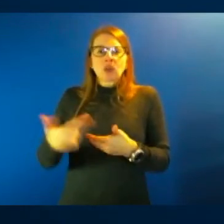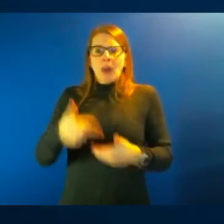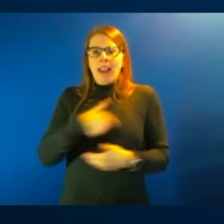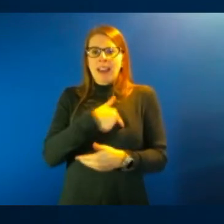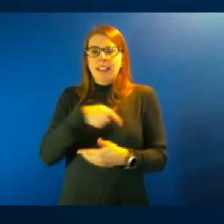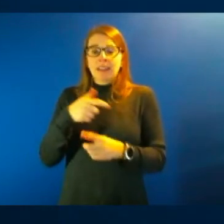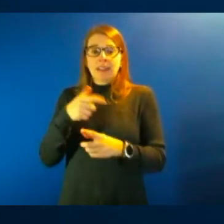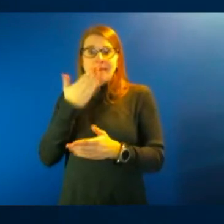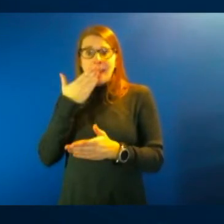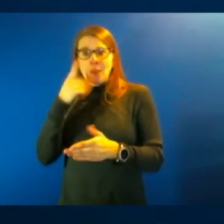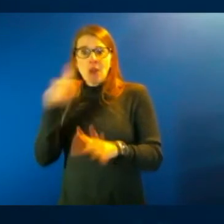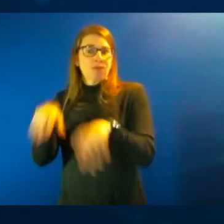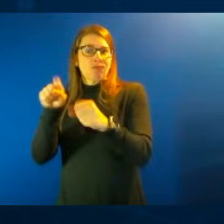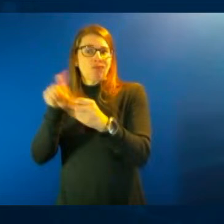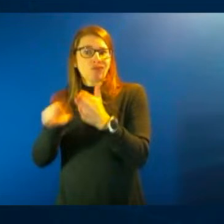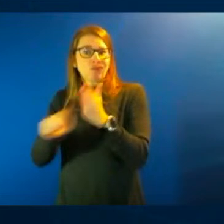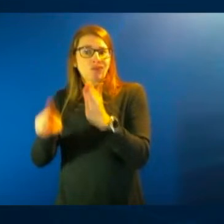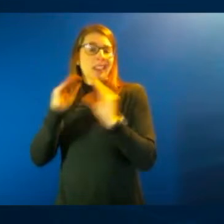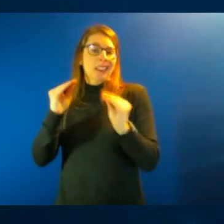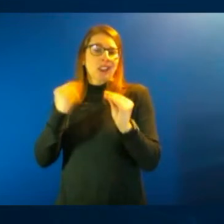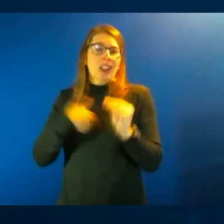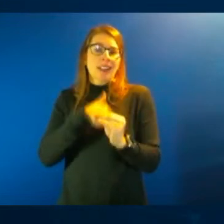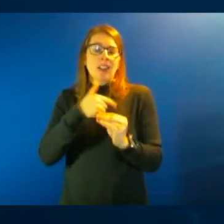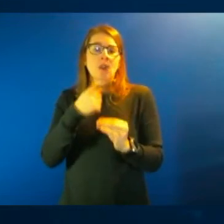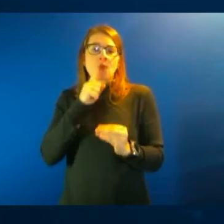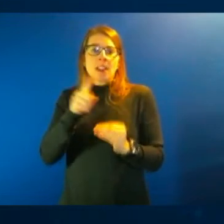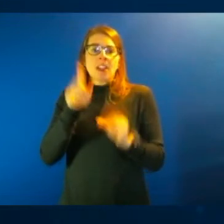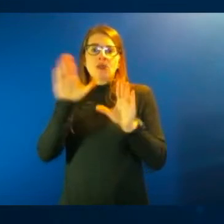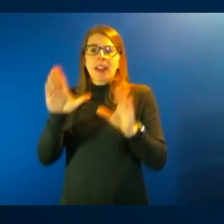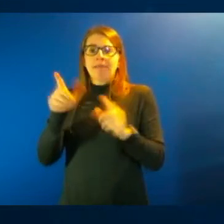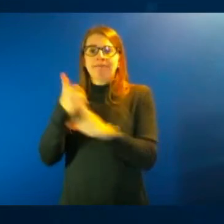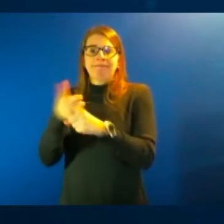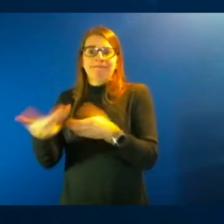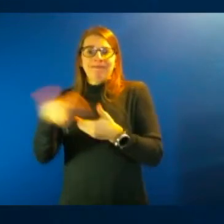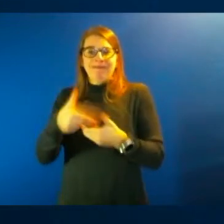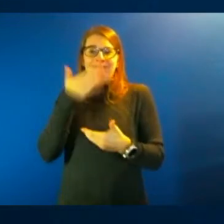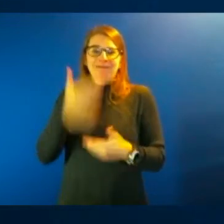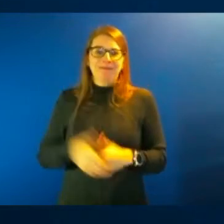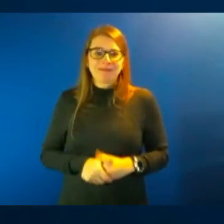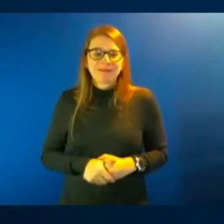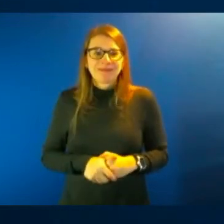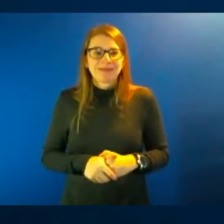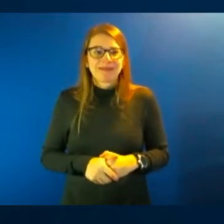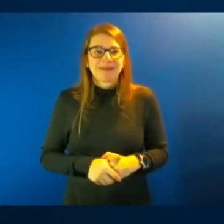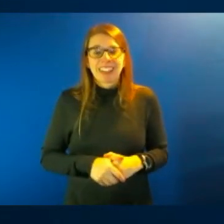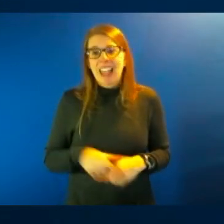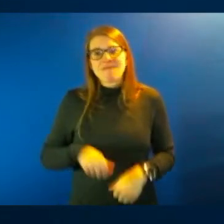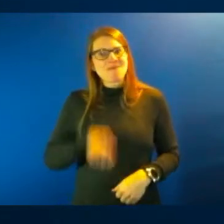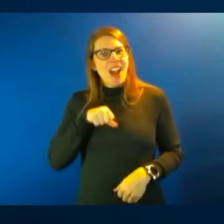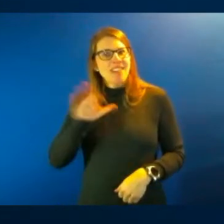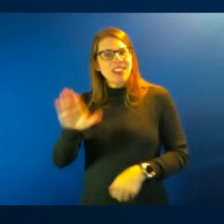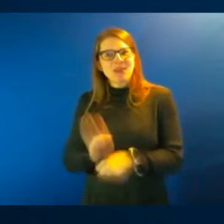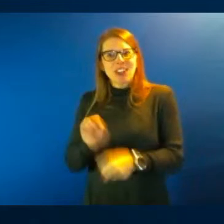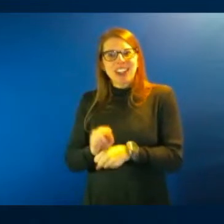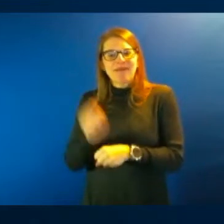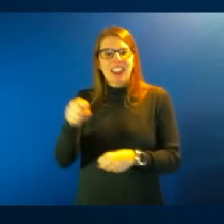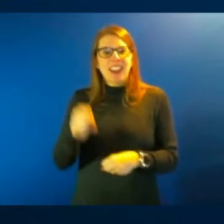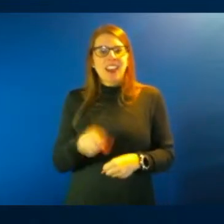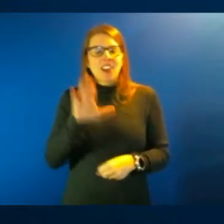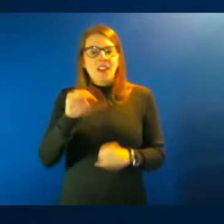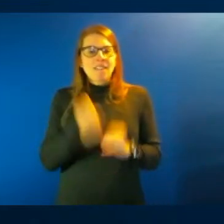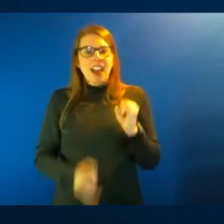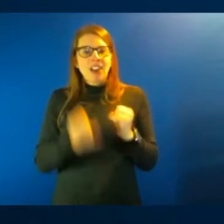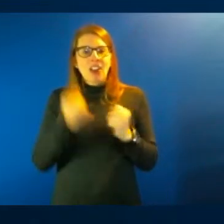research for us and educating us. It's really great to have him on. So thanks Absolutely. for doing what you do with your students. done. So just your final thoughts, Dr.